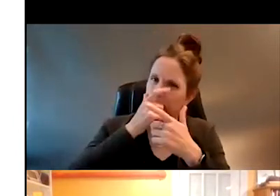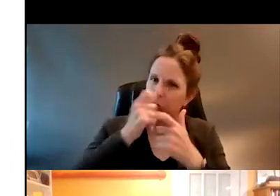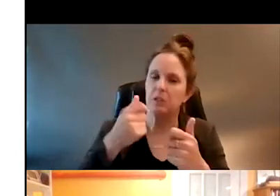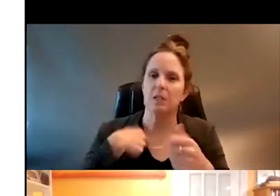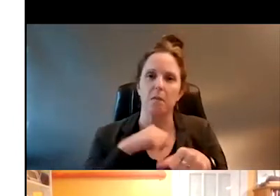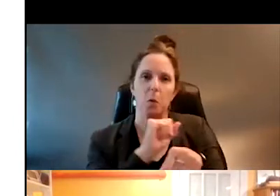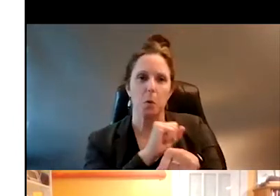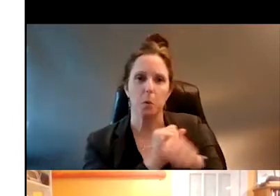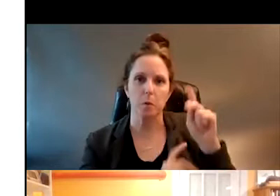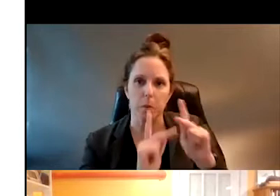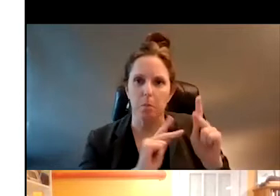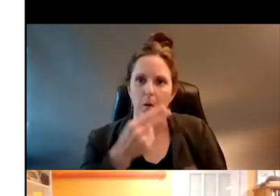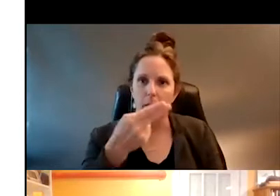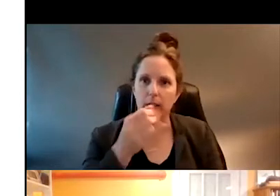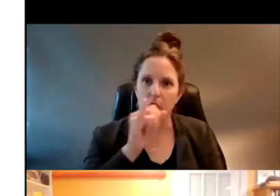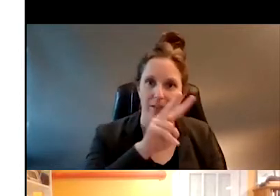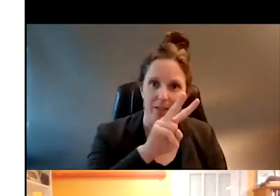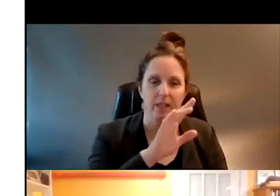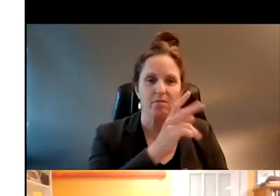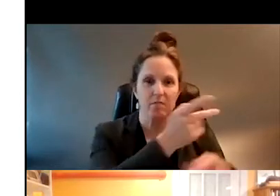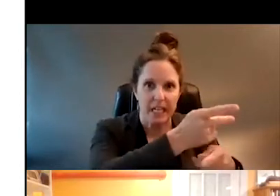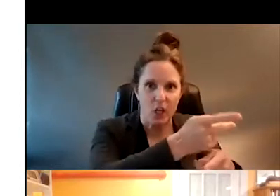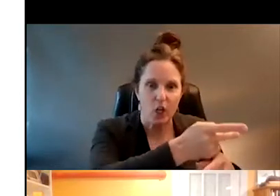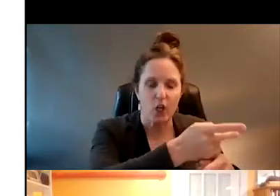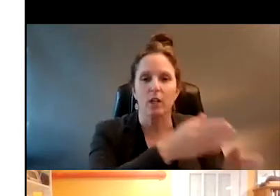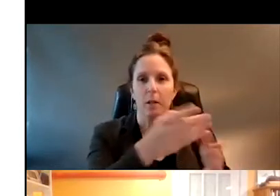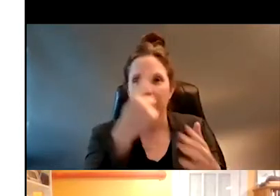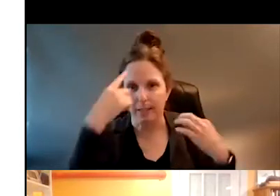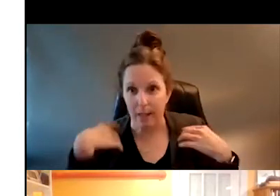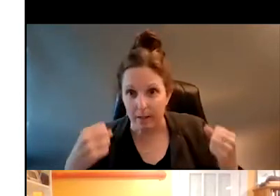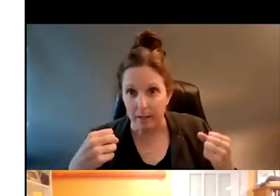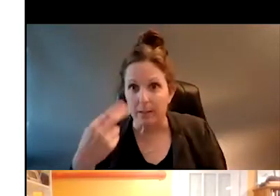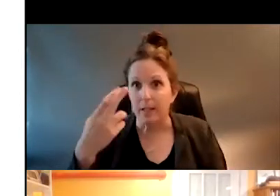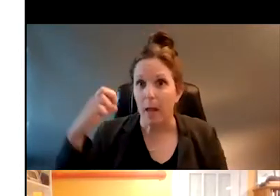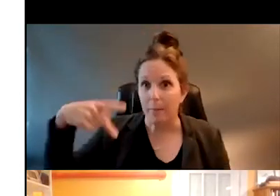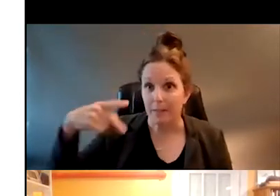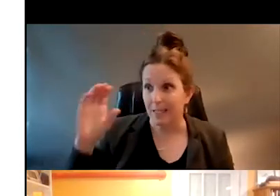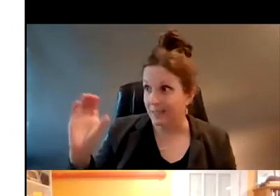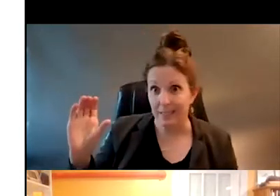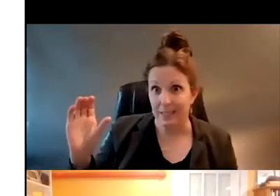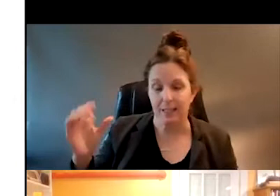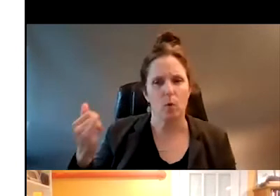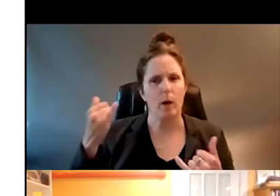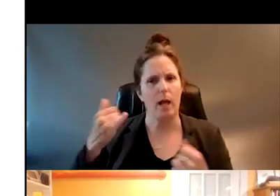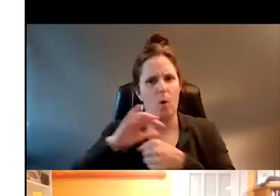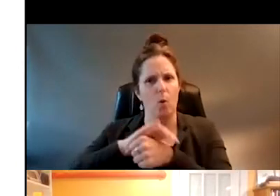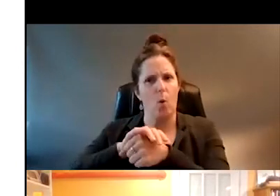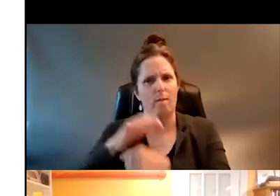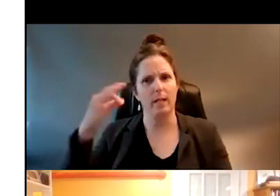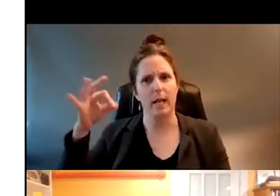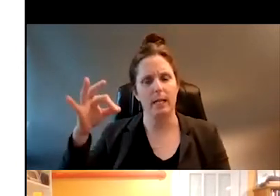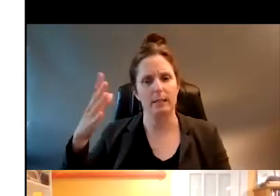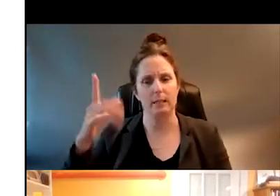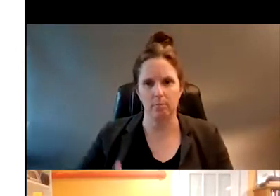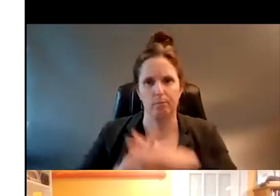mental illness or hepatitis C. So COVID-19 comes along, and it really